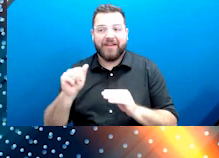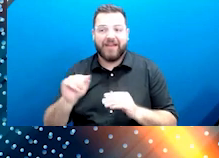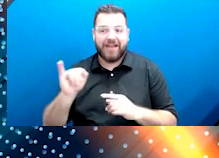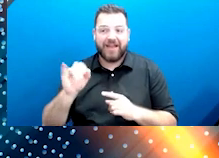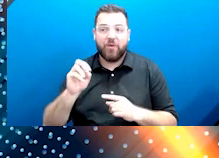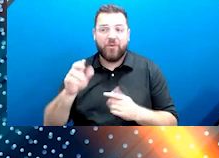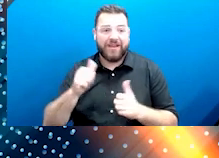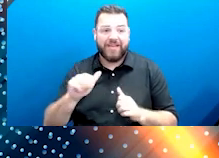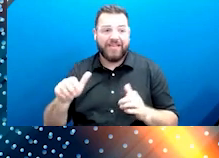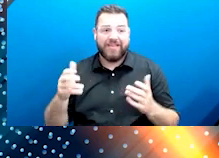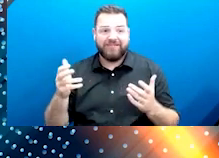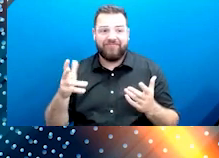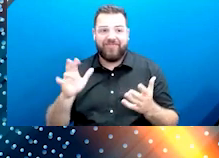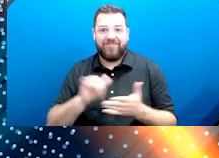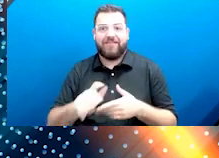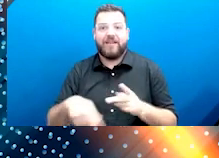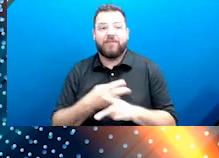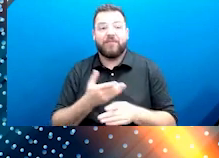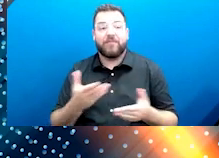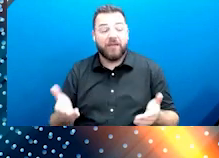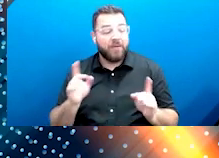like that.